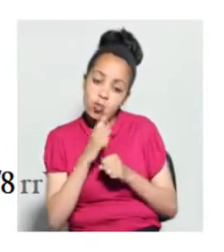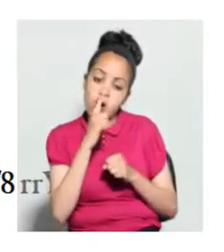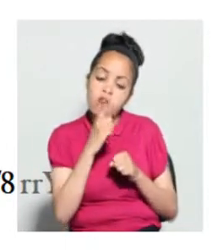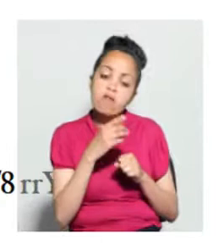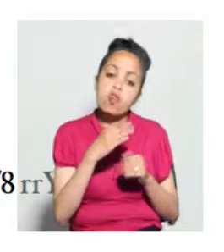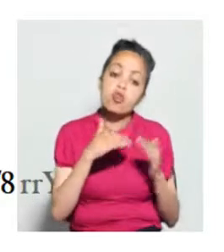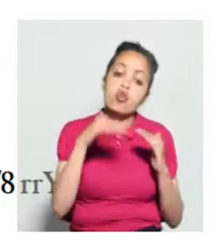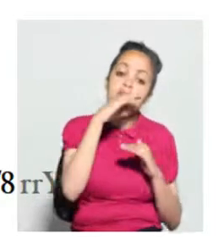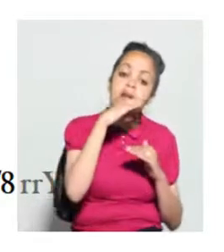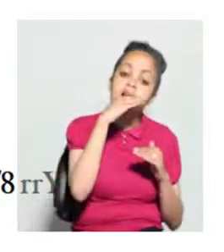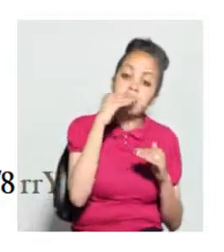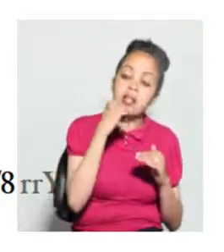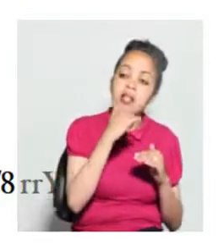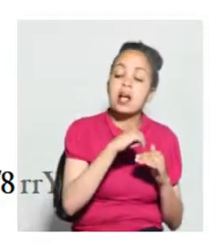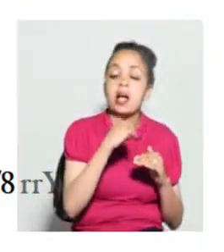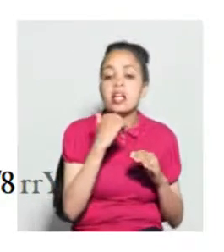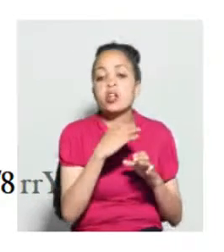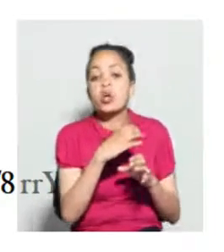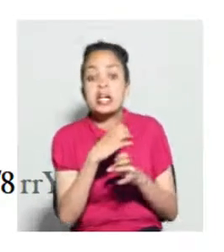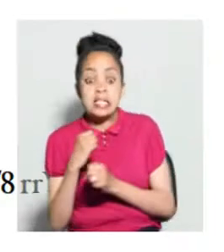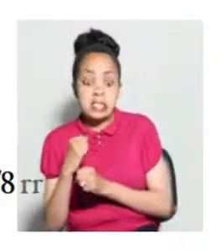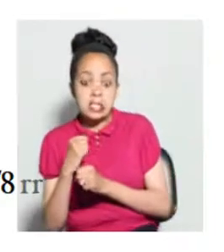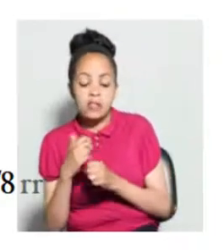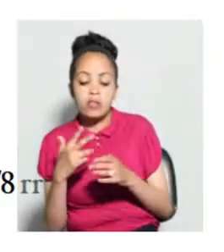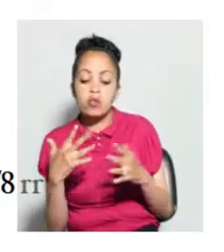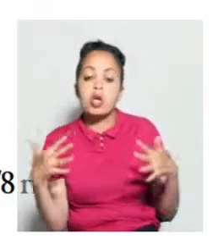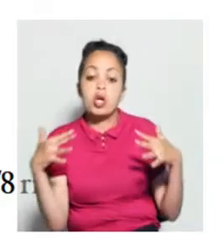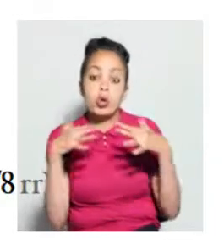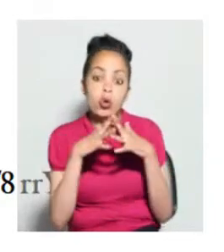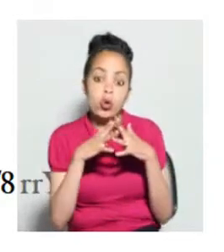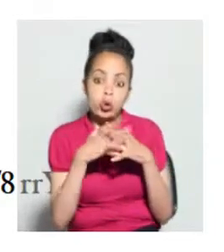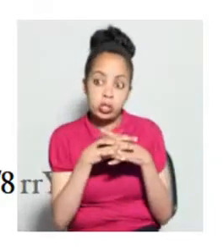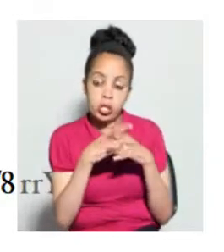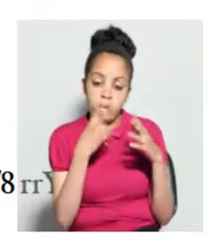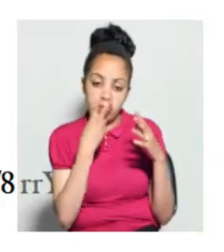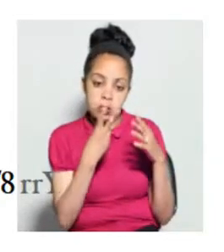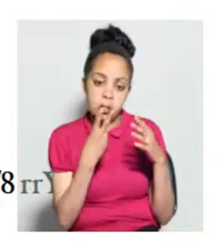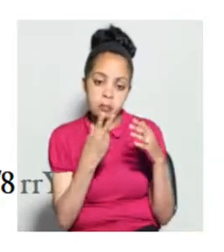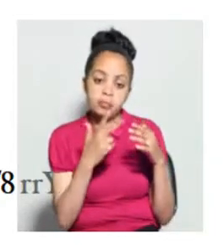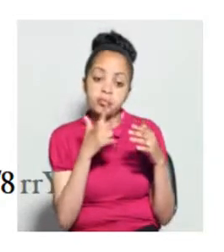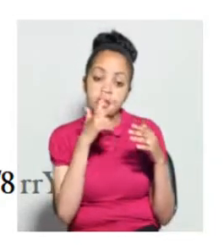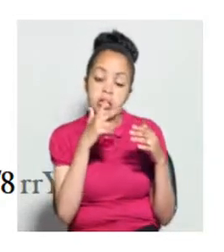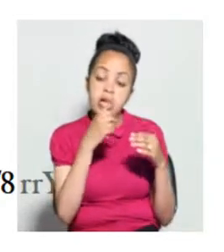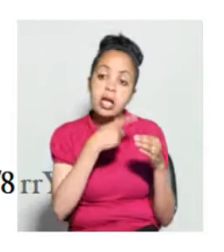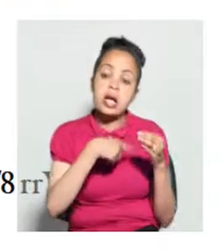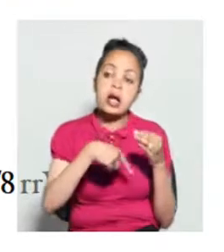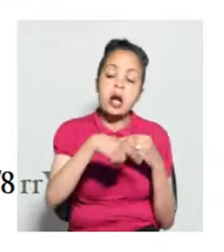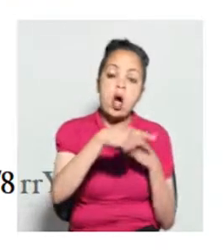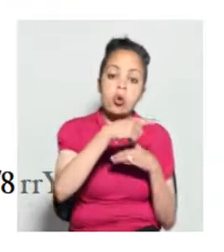dominant, 1 for that of recessive again. Let me cross them together. 3 round,